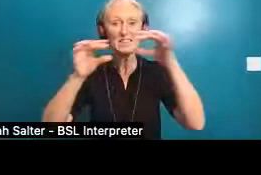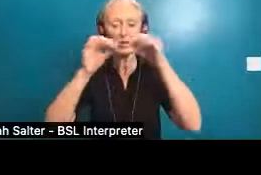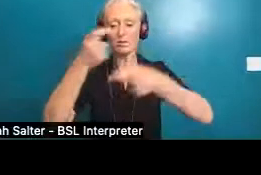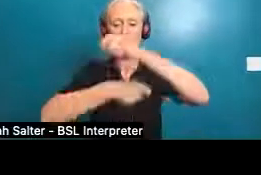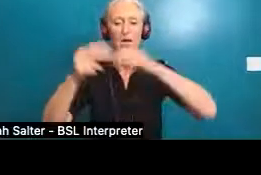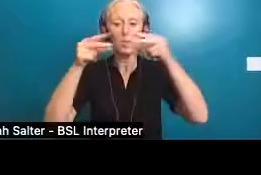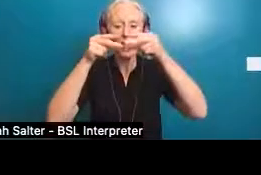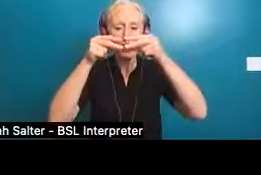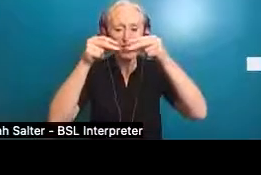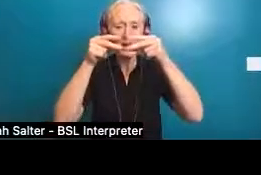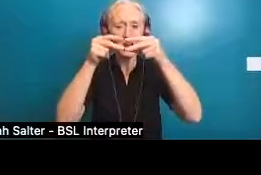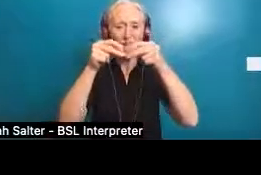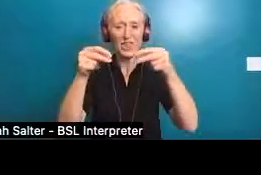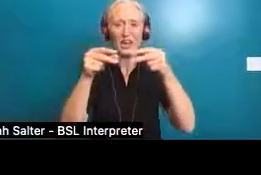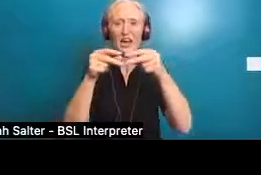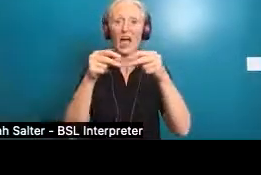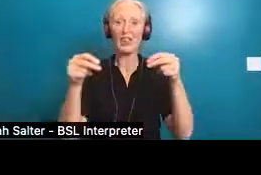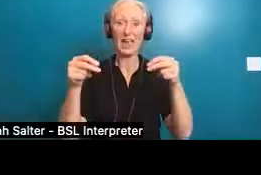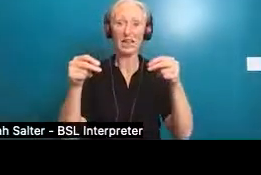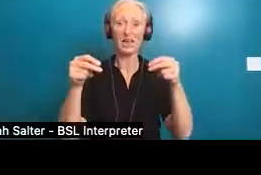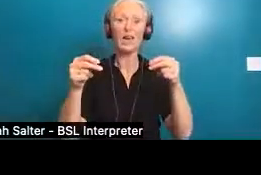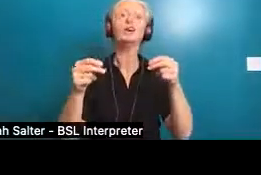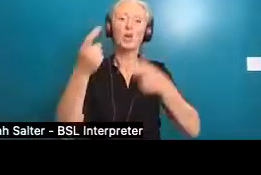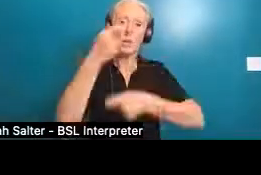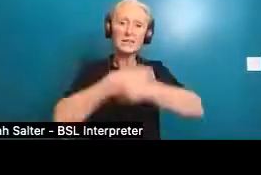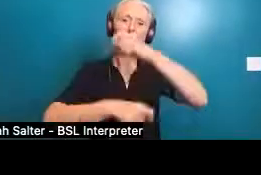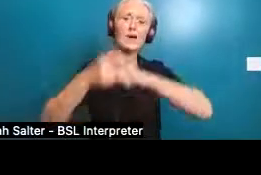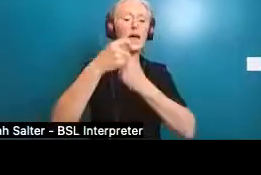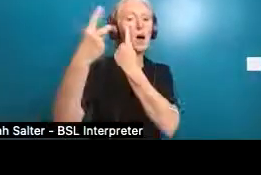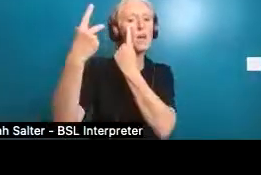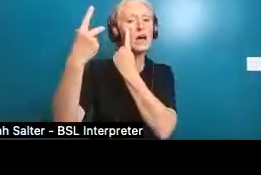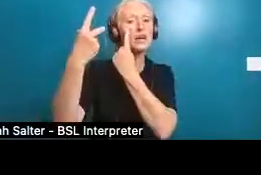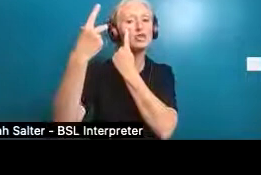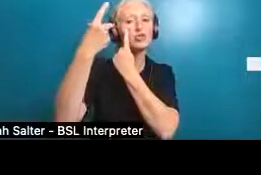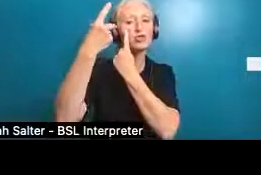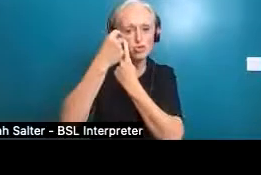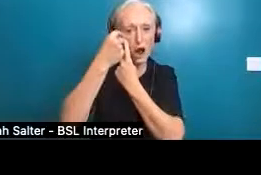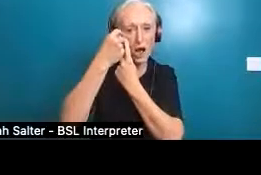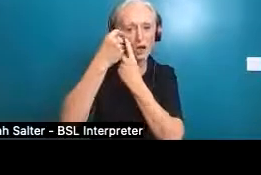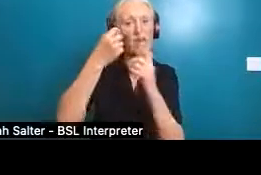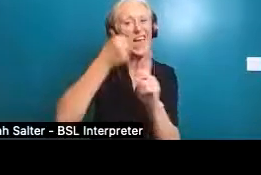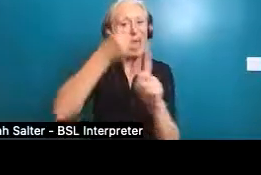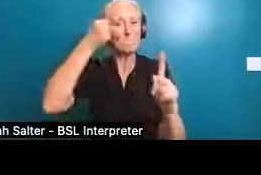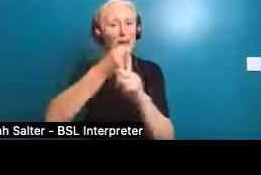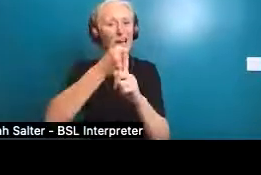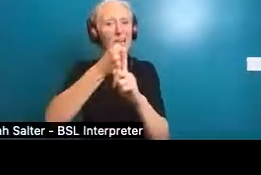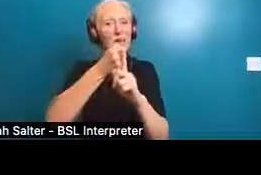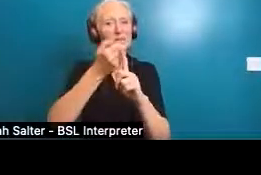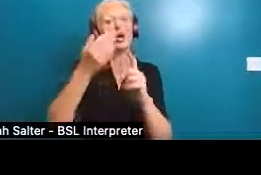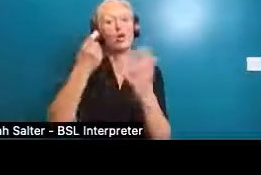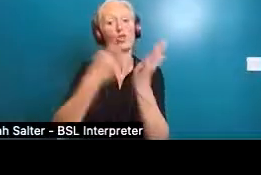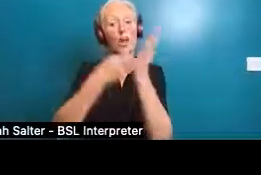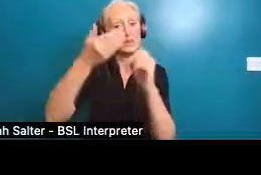our patients, and they've actually termed it drug-induced chorioretinal atrophy. So it's just something to say